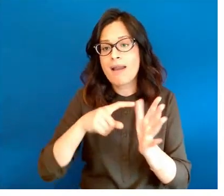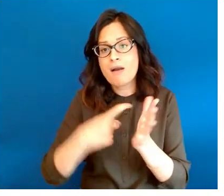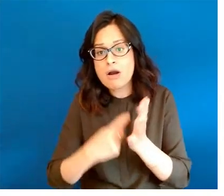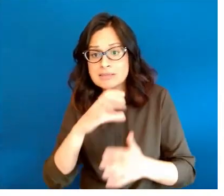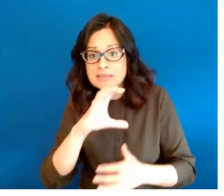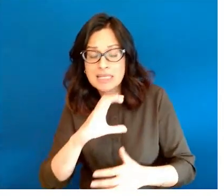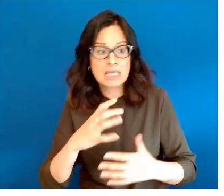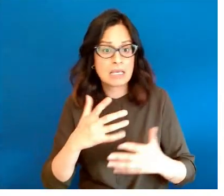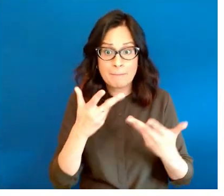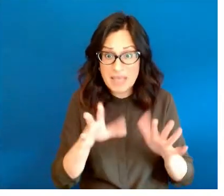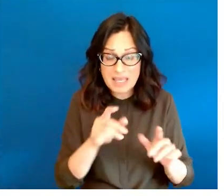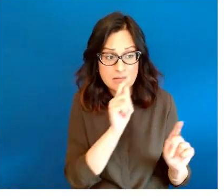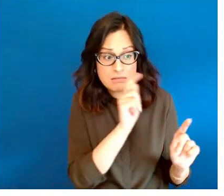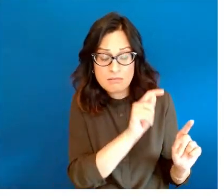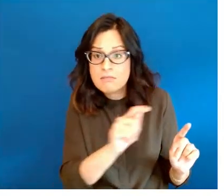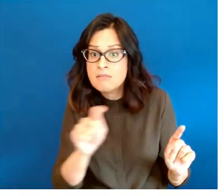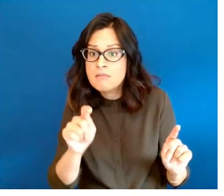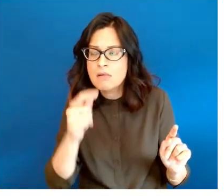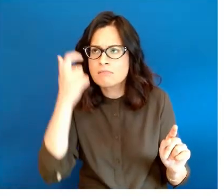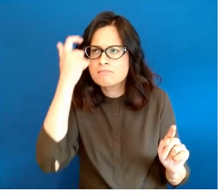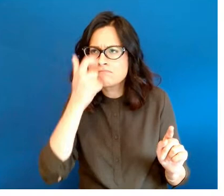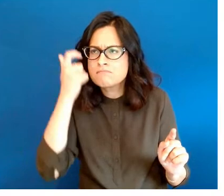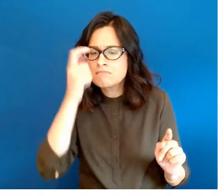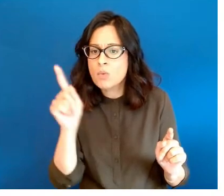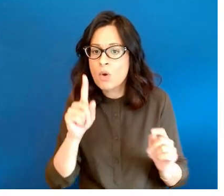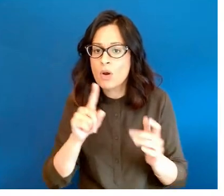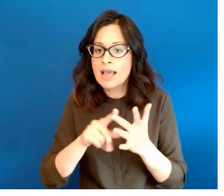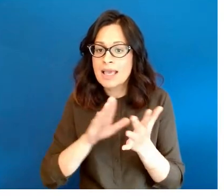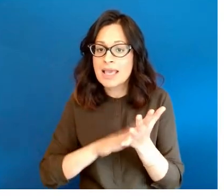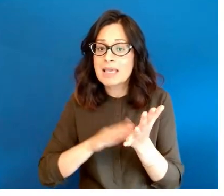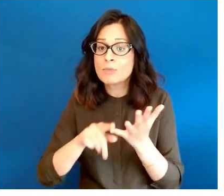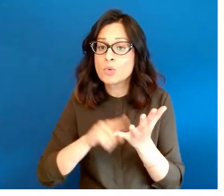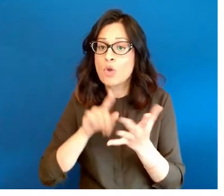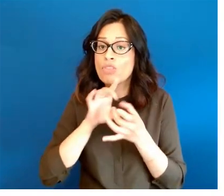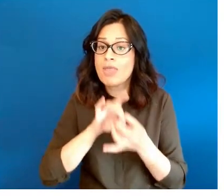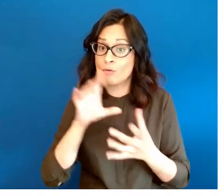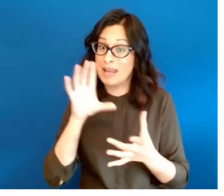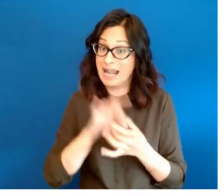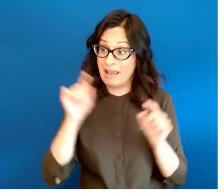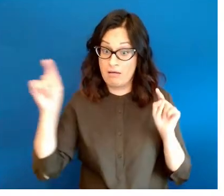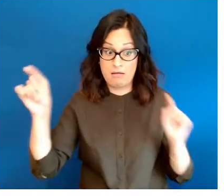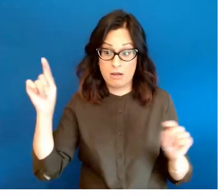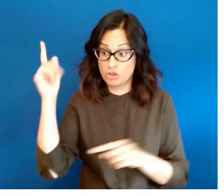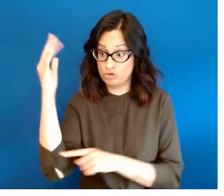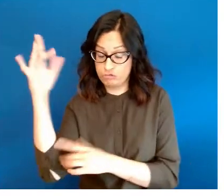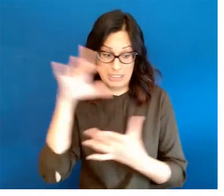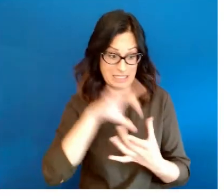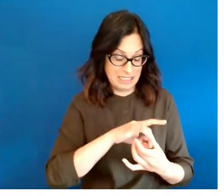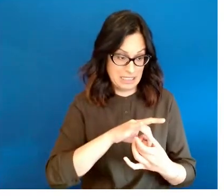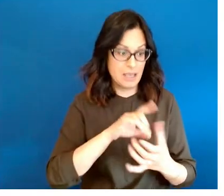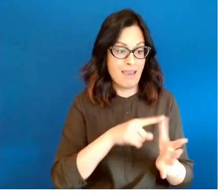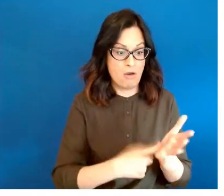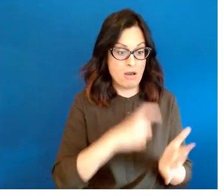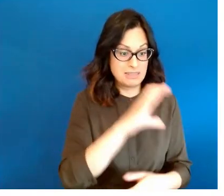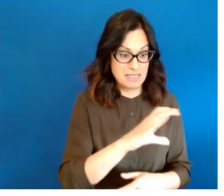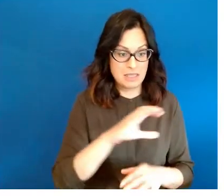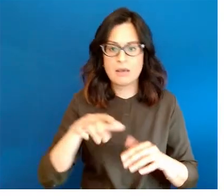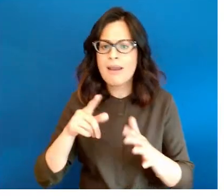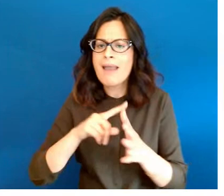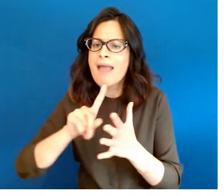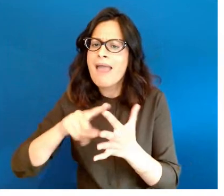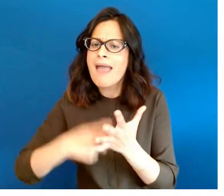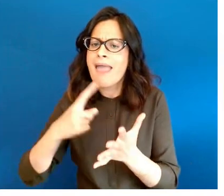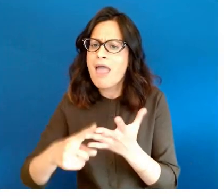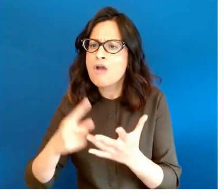would consider the immunotherapy for that. But because these aeroallergens don't trigger the eczema, they